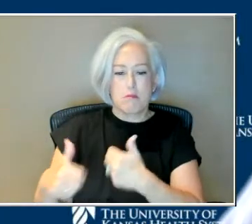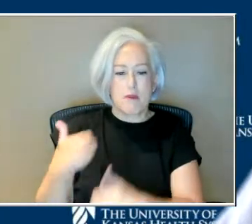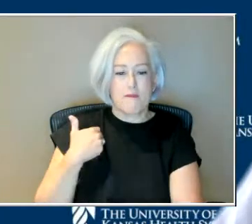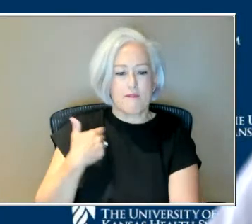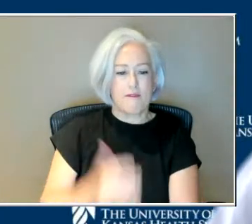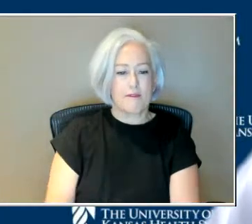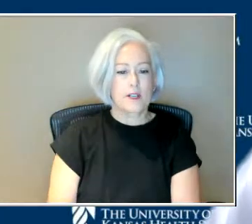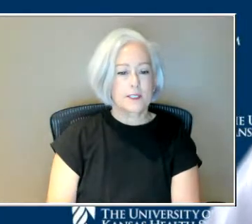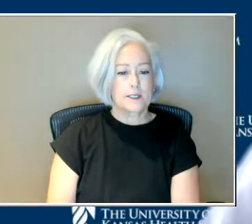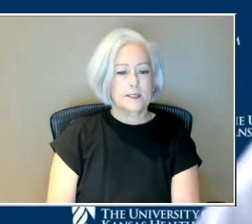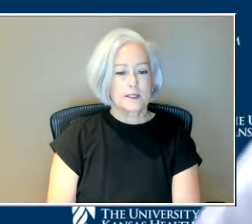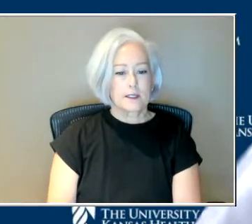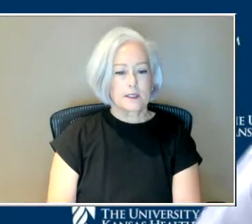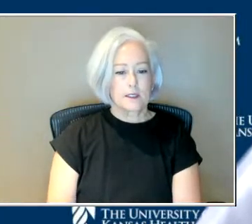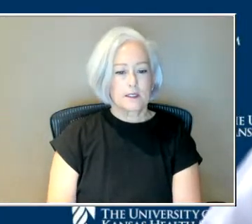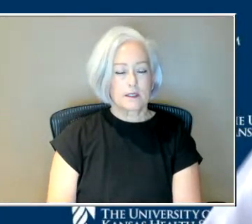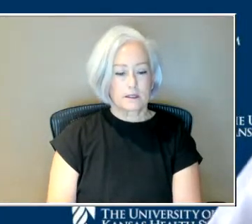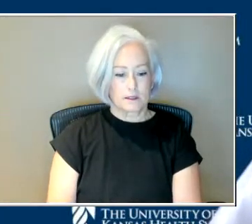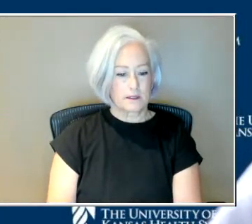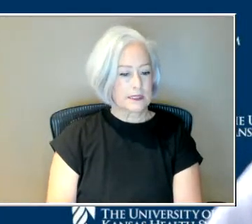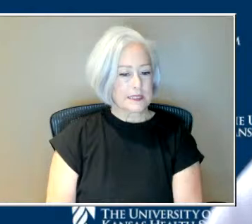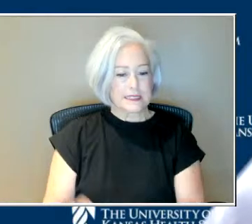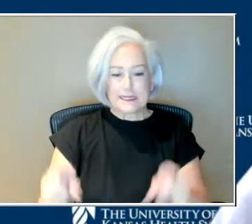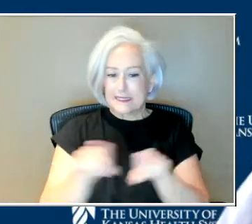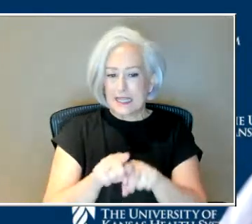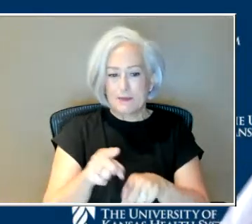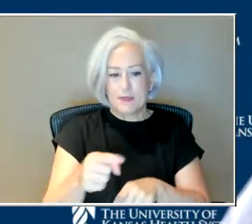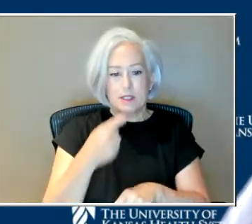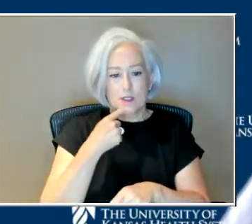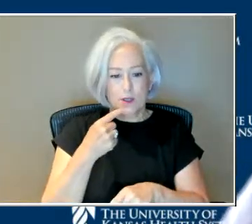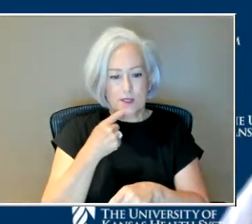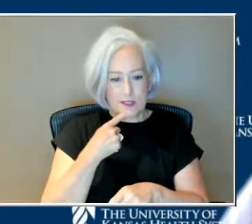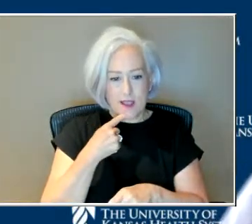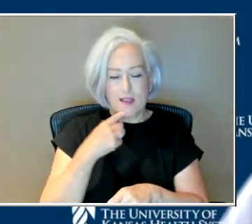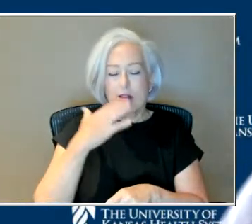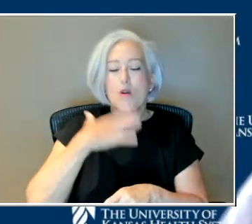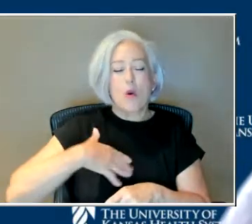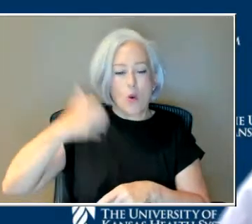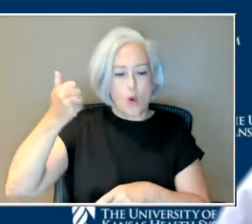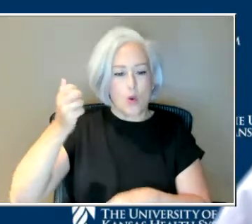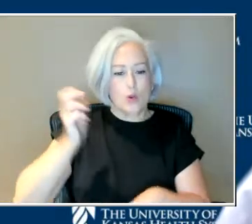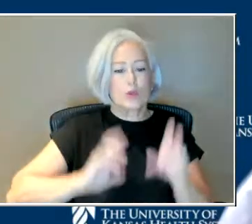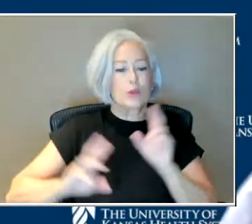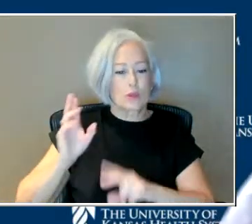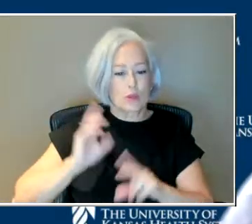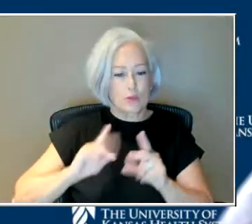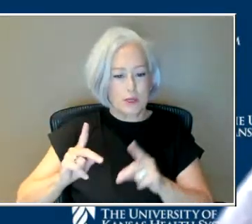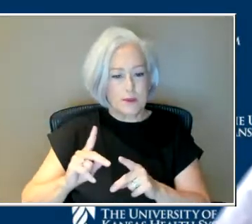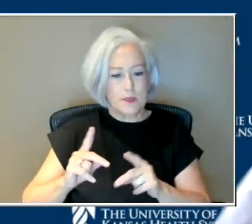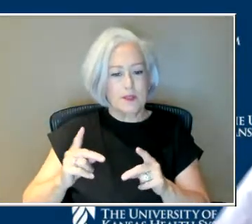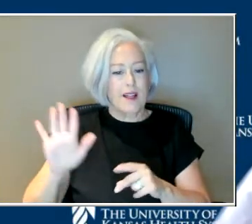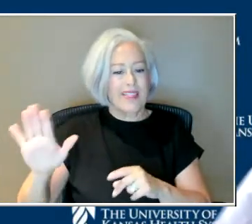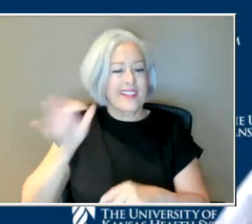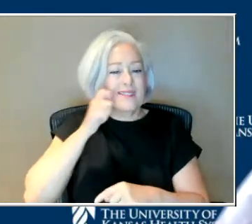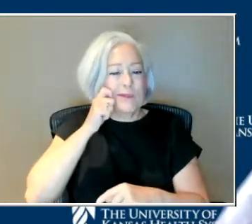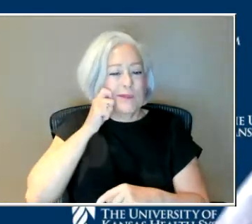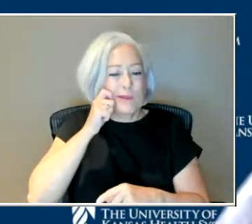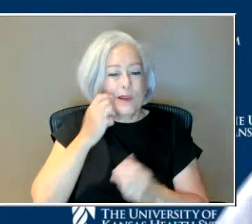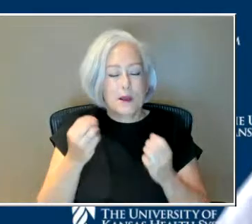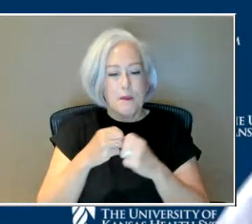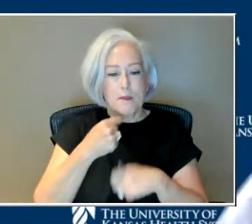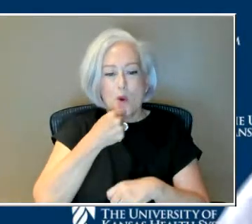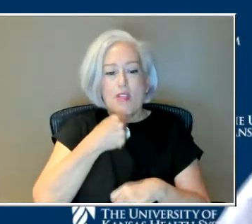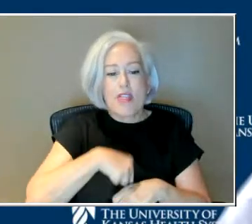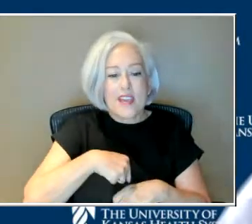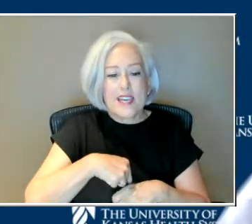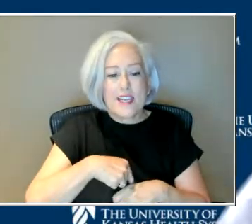How's that? It's just, again, like you talk about compensation, like the geriatric explanation of you have thinner skin, and just the reactivity of